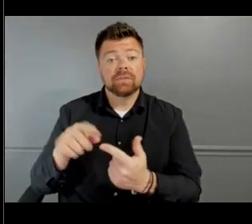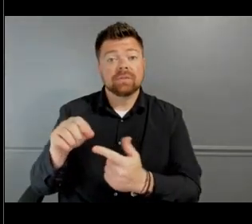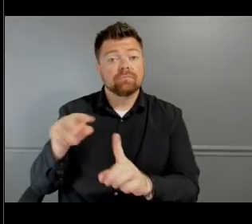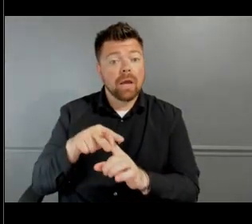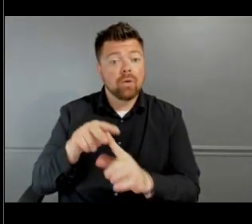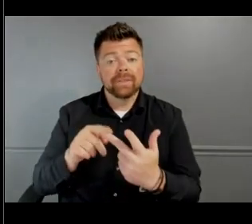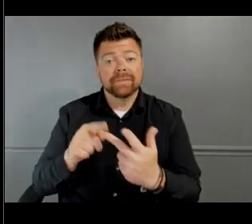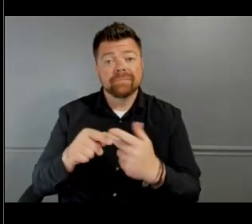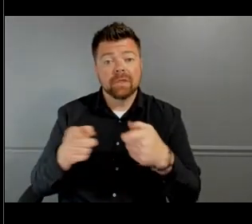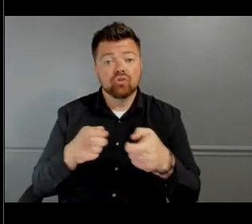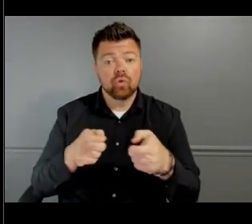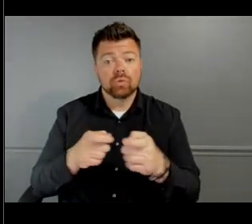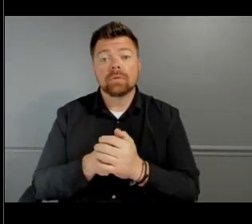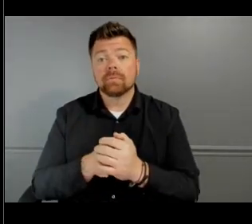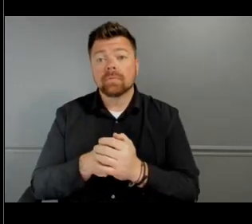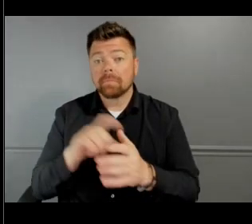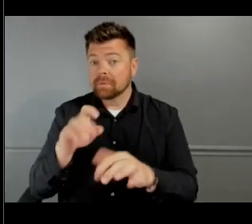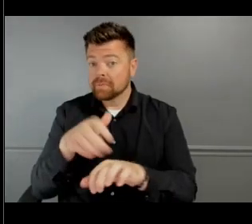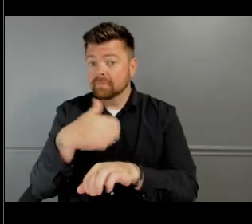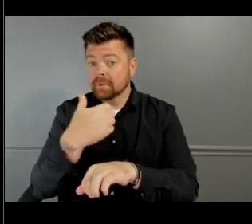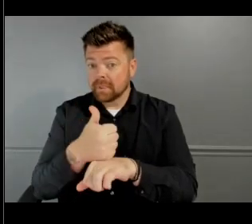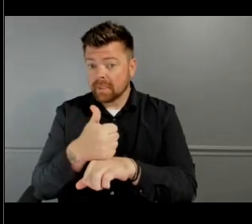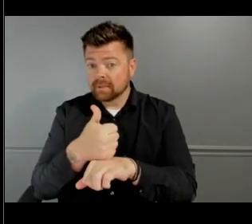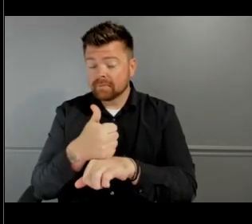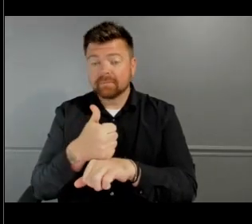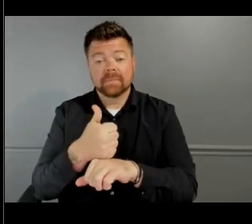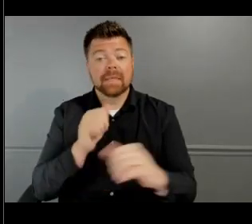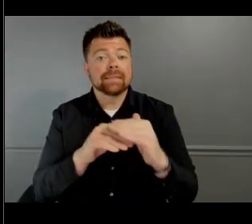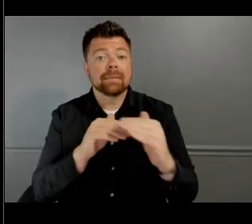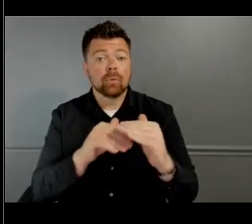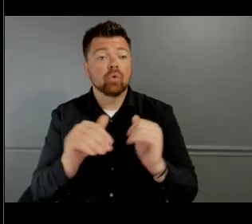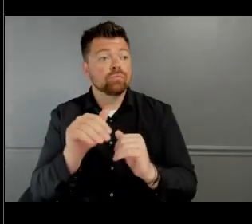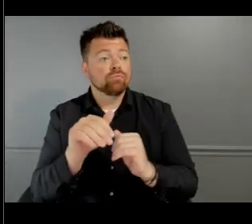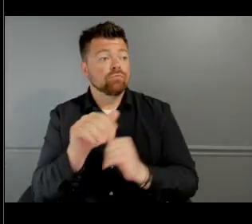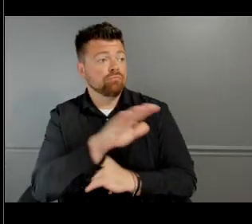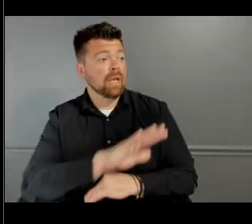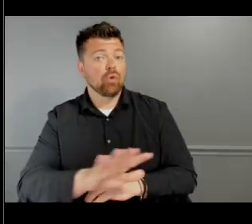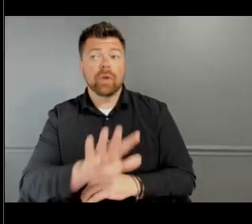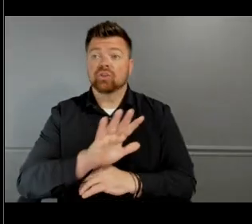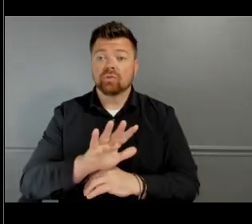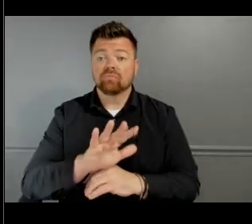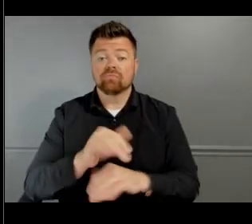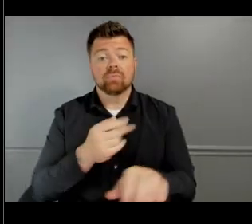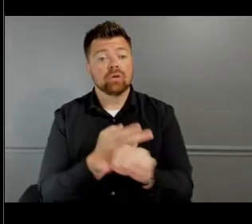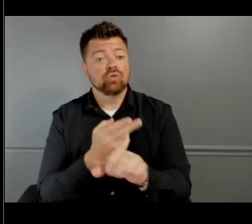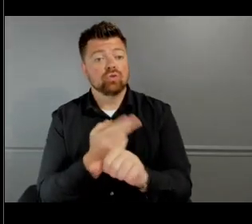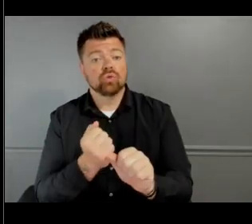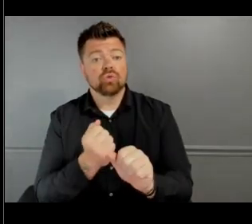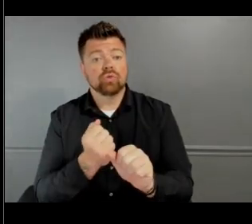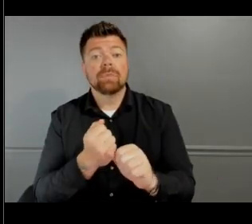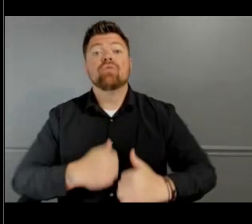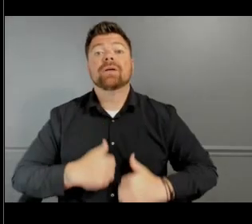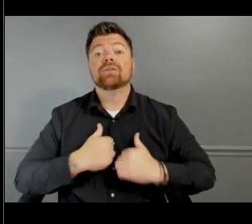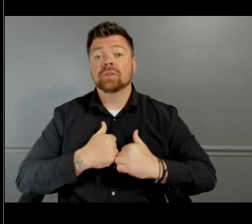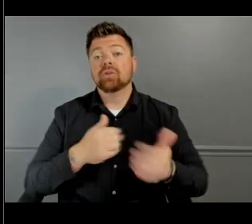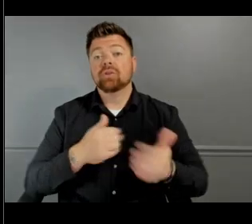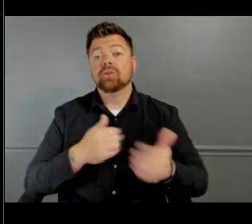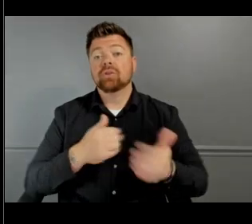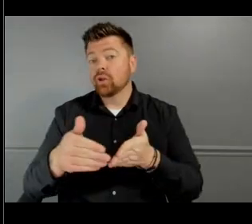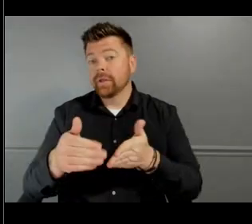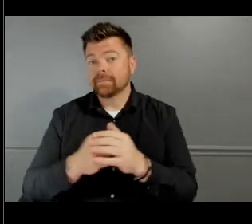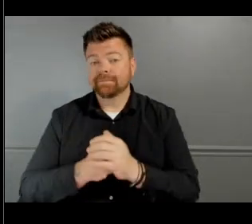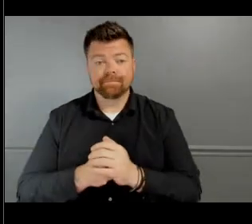and controls that must be placed in accessible locations are used by residents regularly.